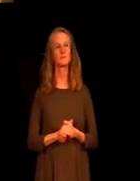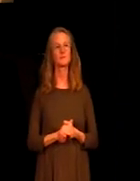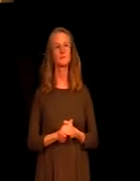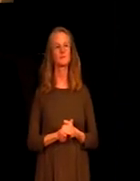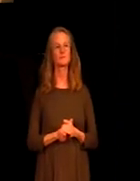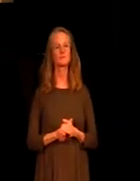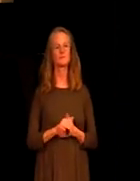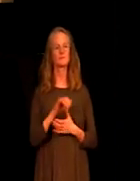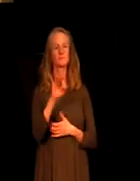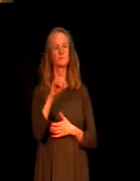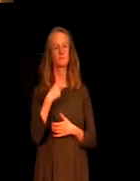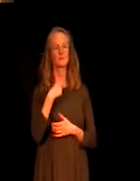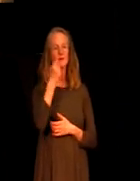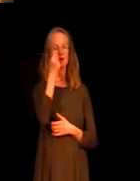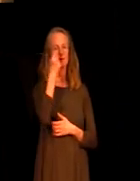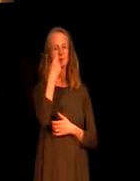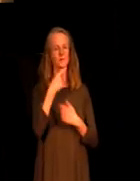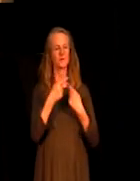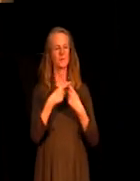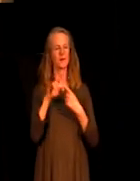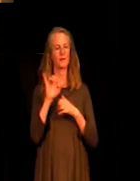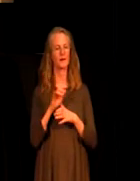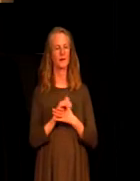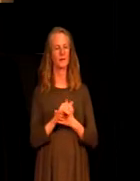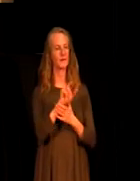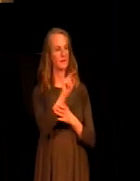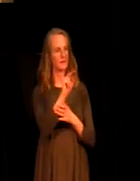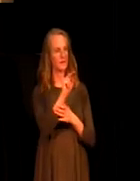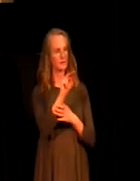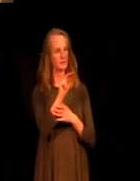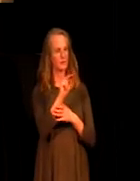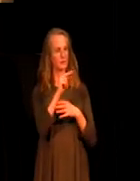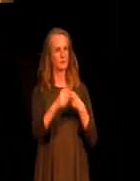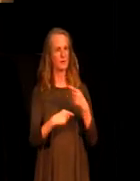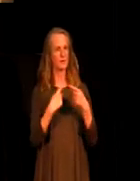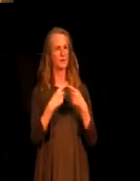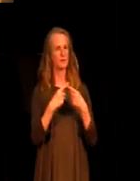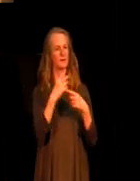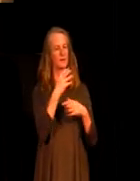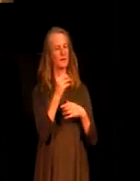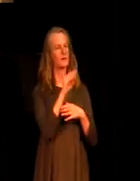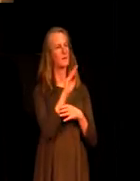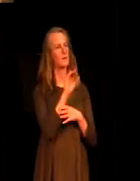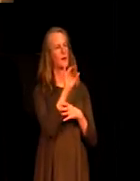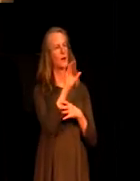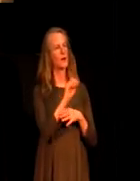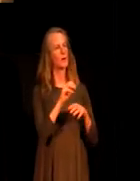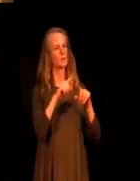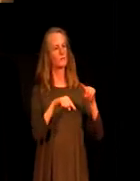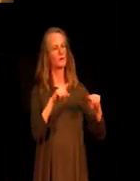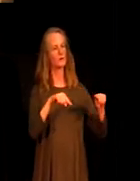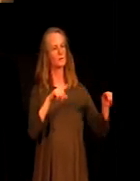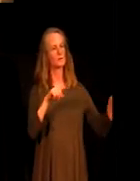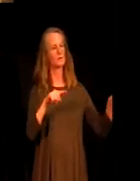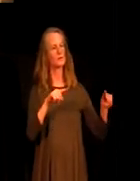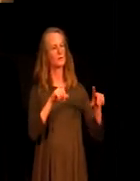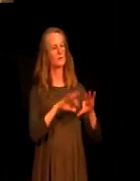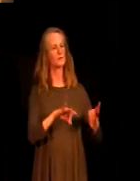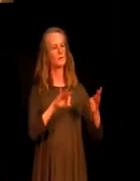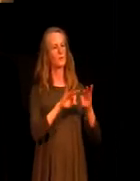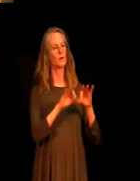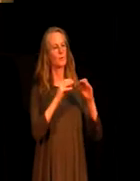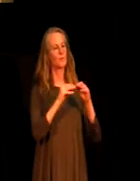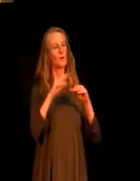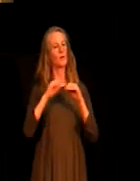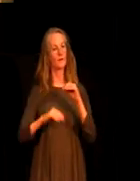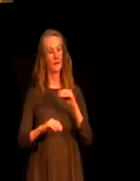it correctly, the nitrogen cycle and biodiversity were more crucial than climate